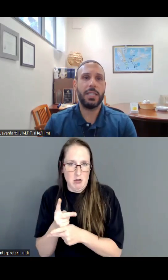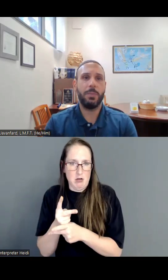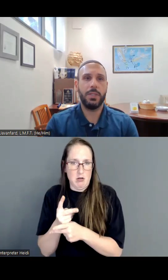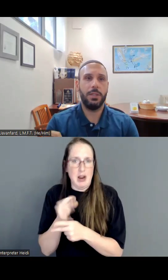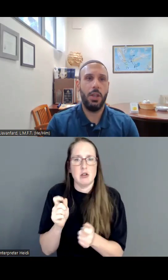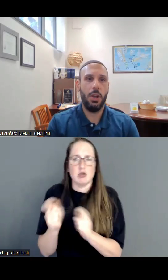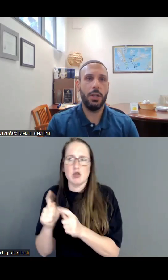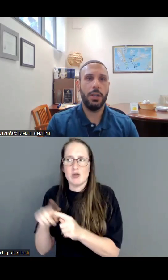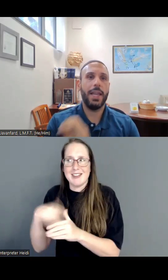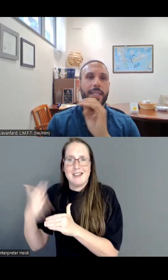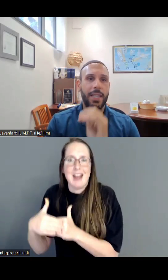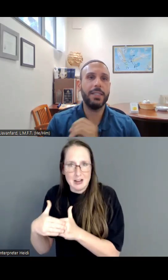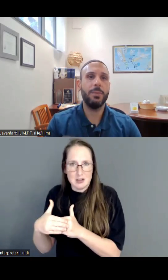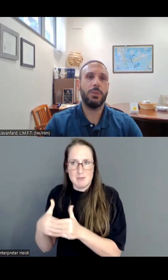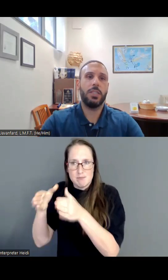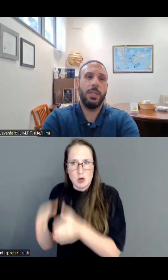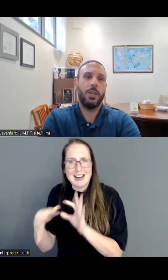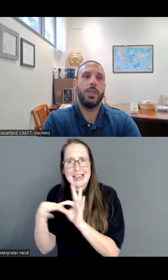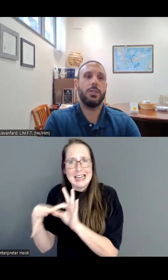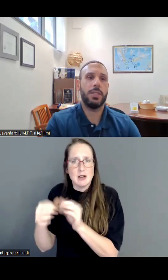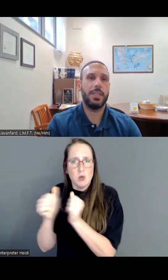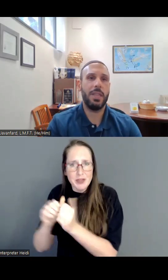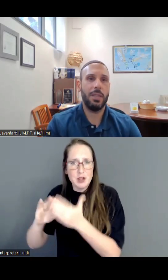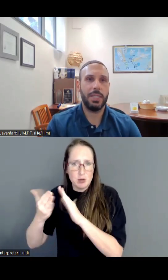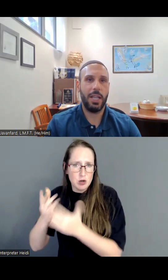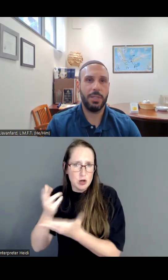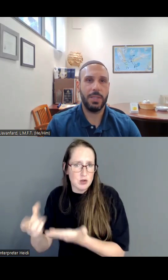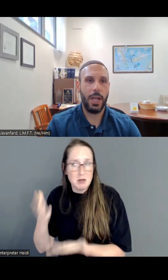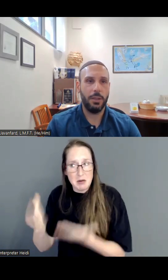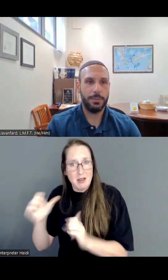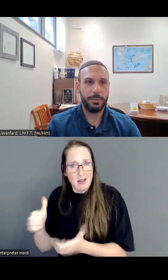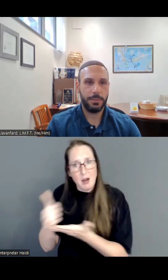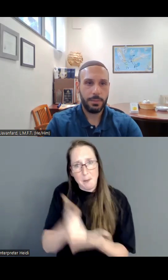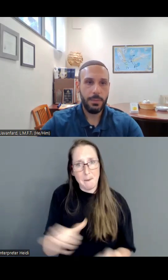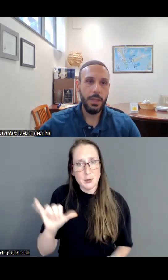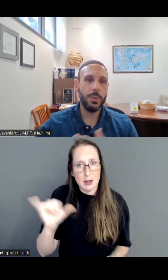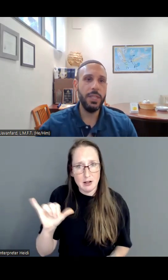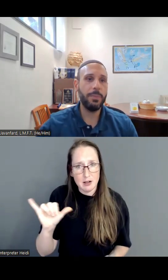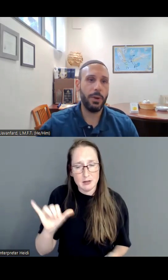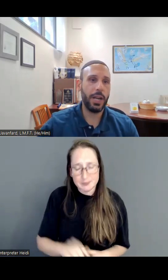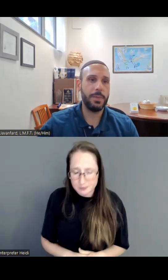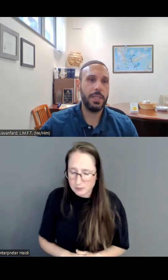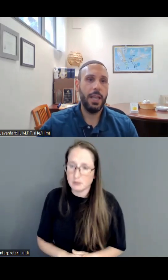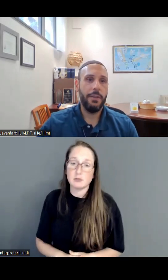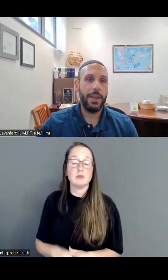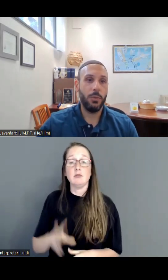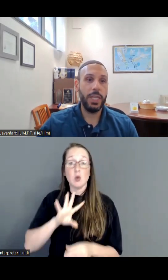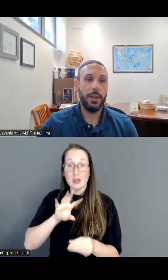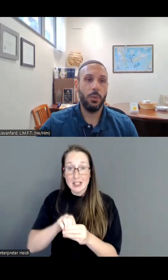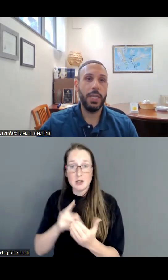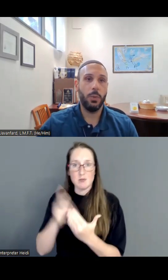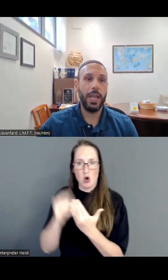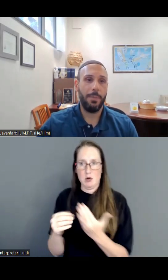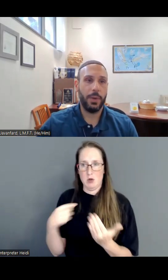to the next person along and connect them with those community resources that may be able to help them as well. So within the programs that